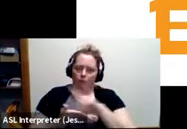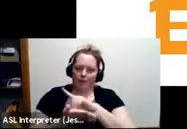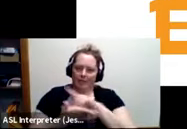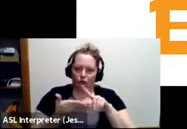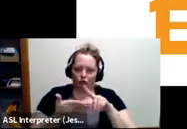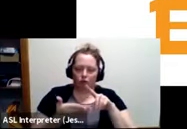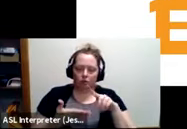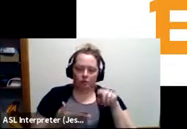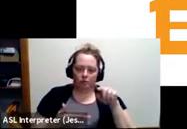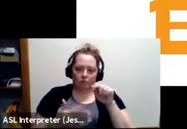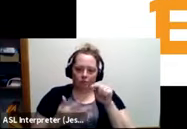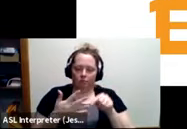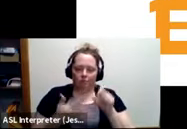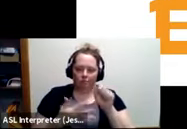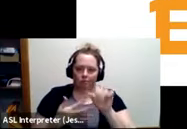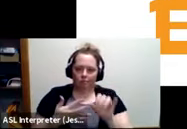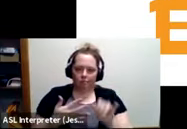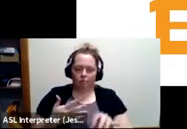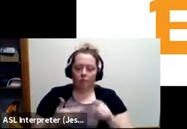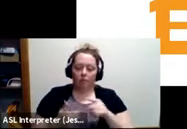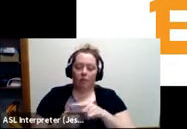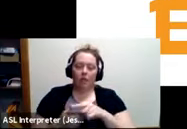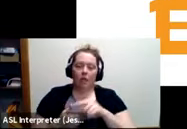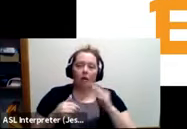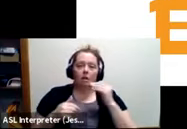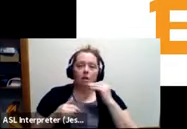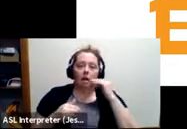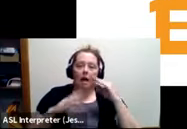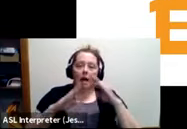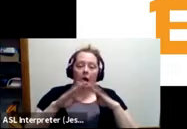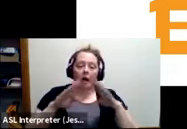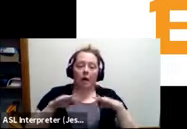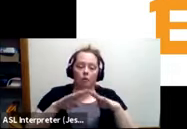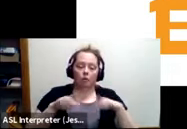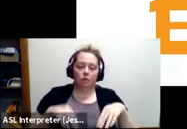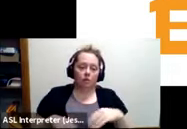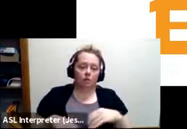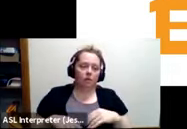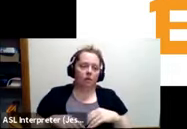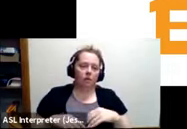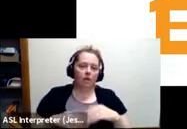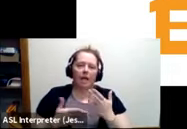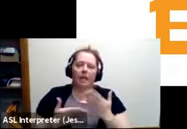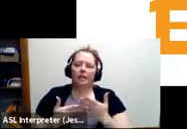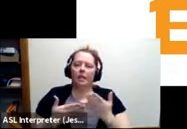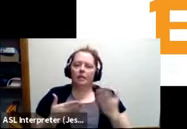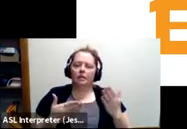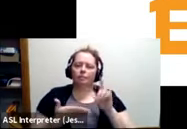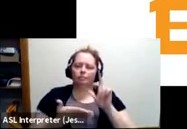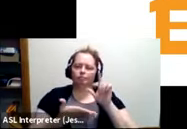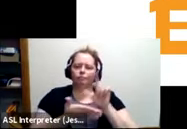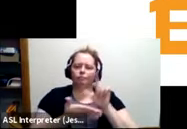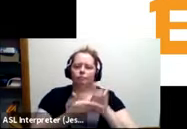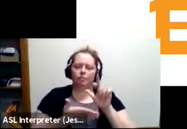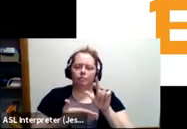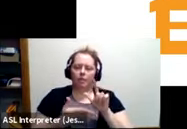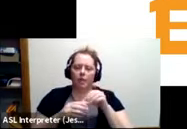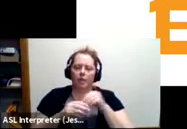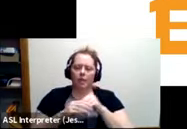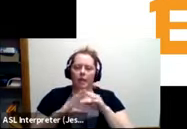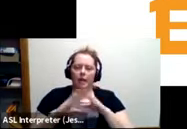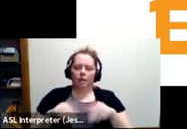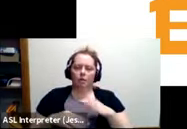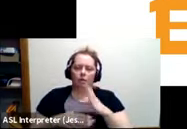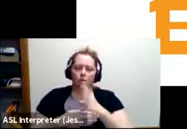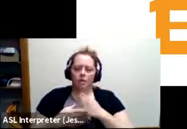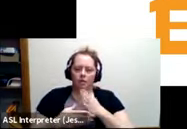slide is talking about housing, things that are prohibited in housing, harassment,